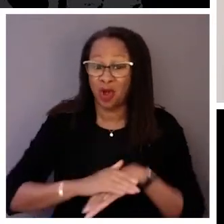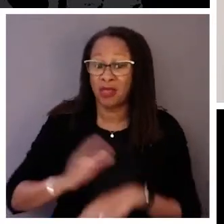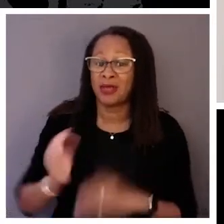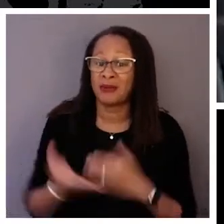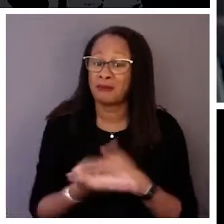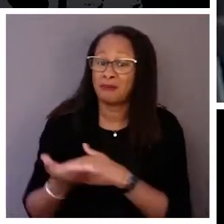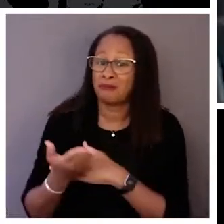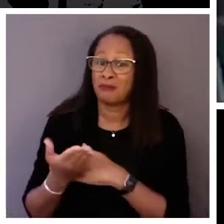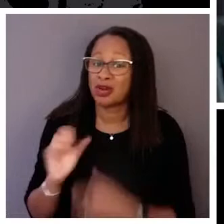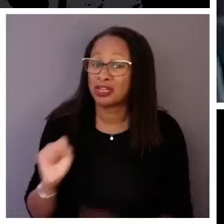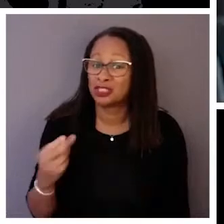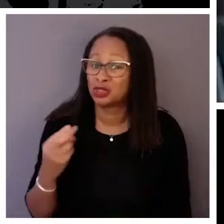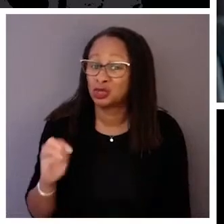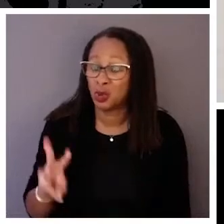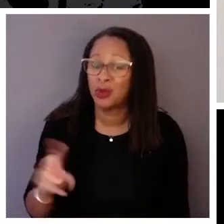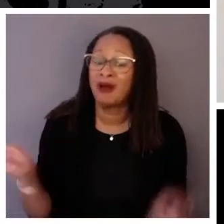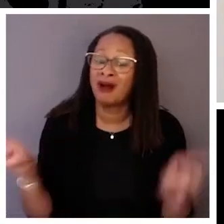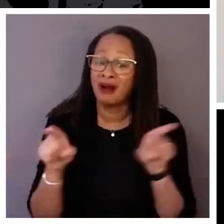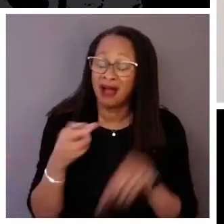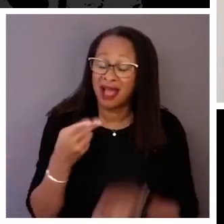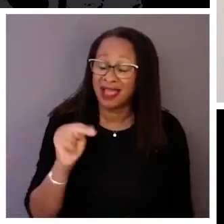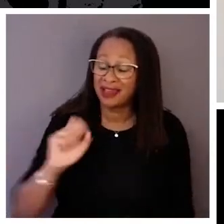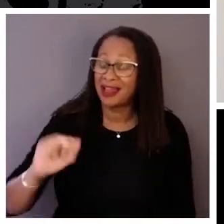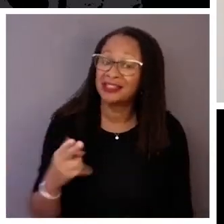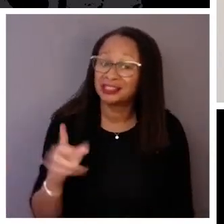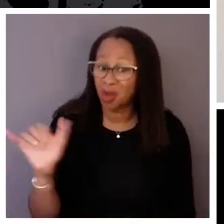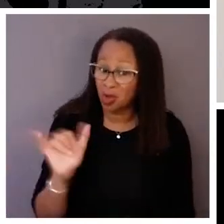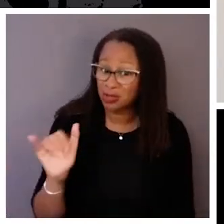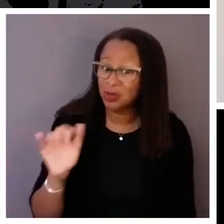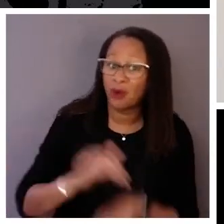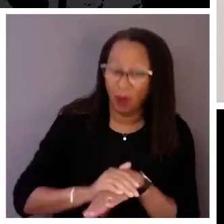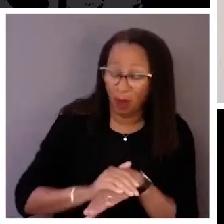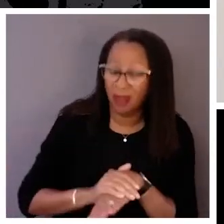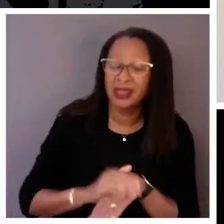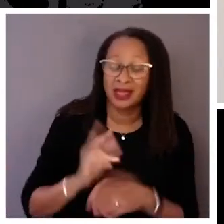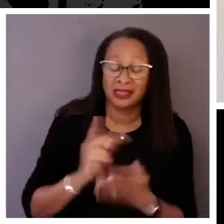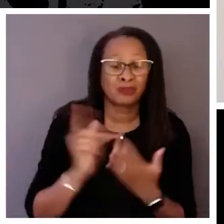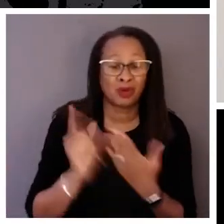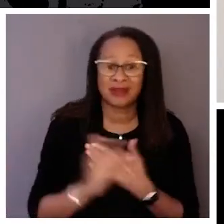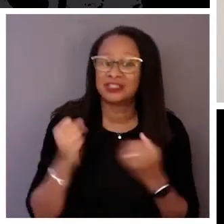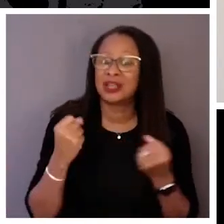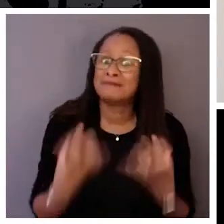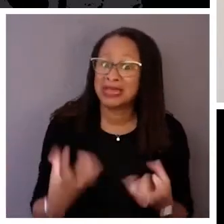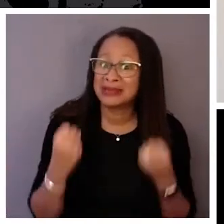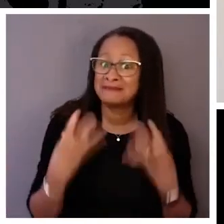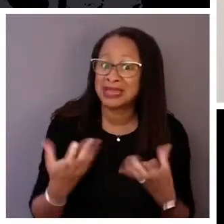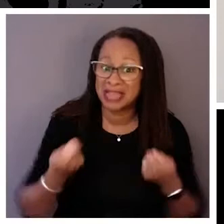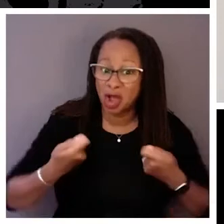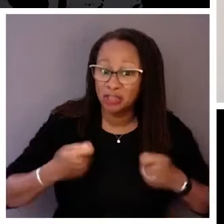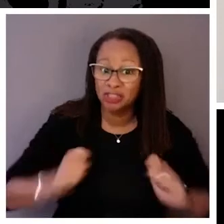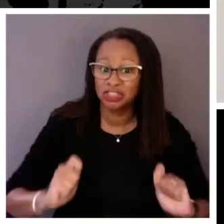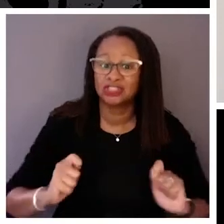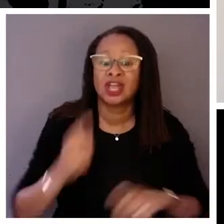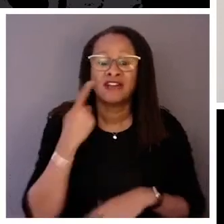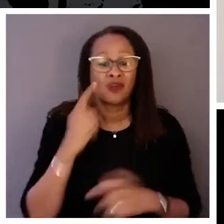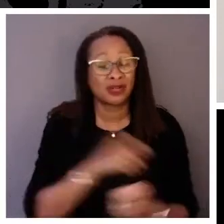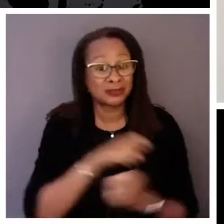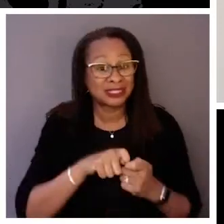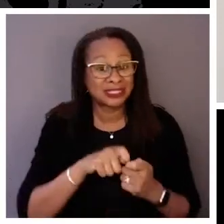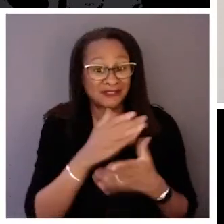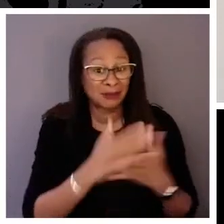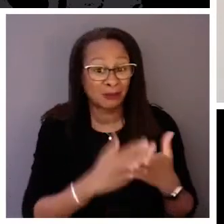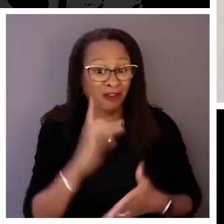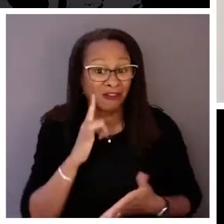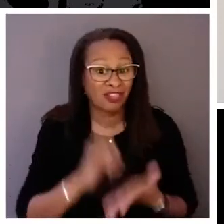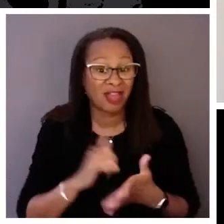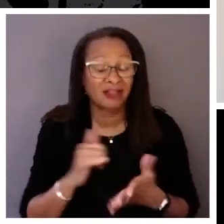morning show. Hannah also is on the morning show, and she had many, many auditions for a